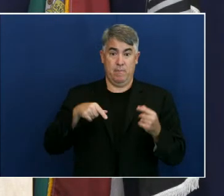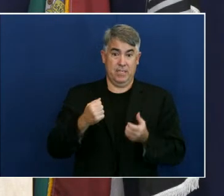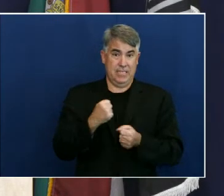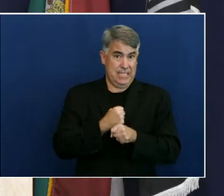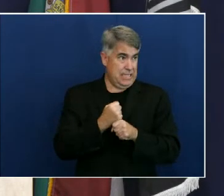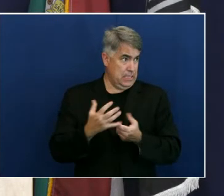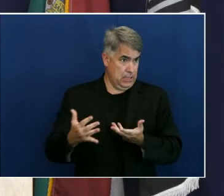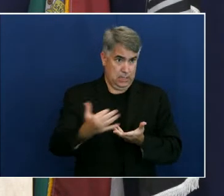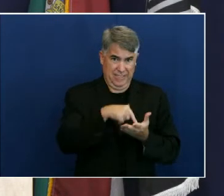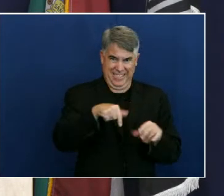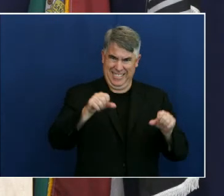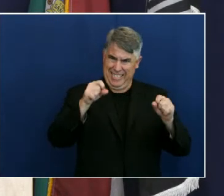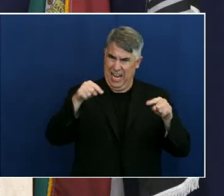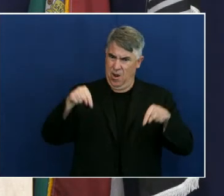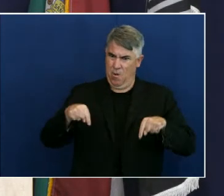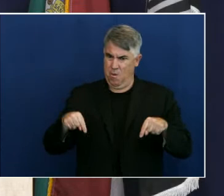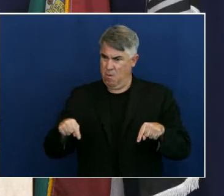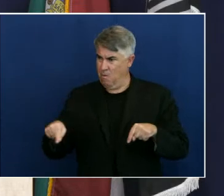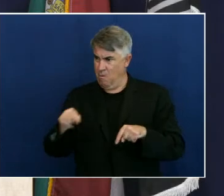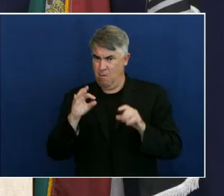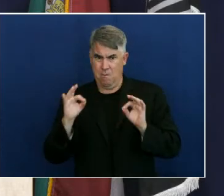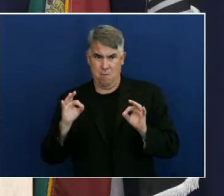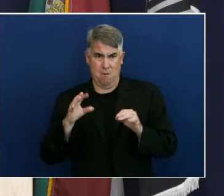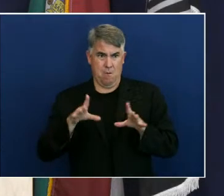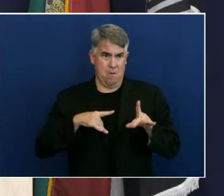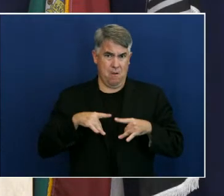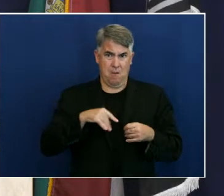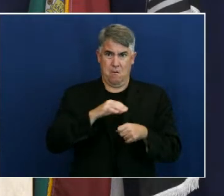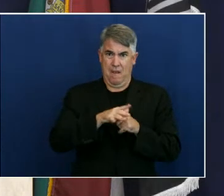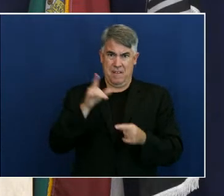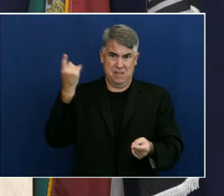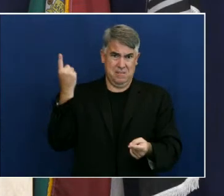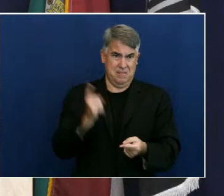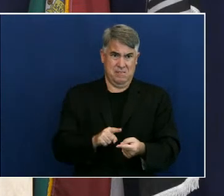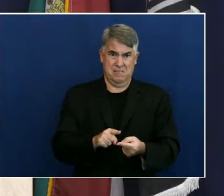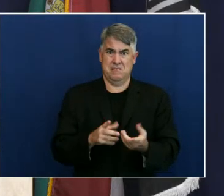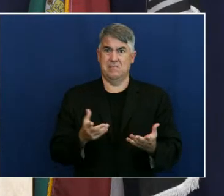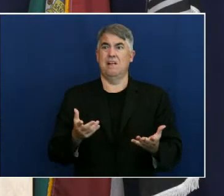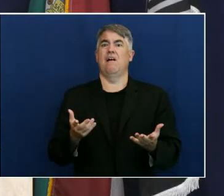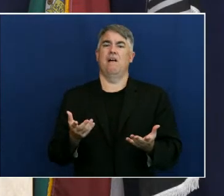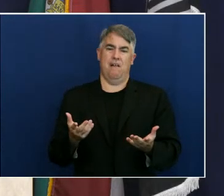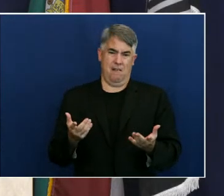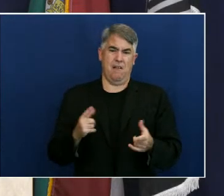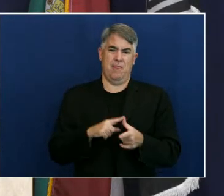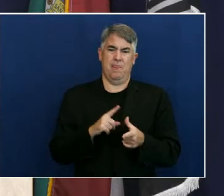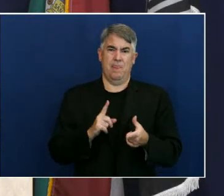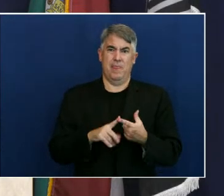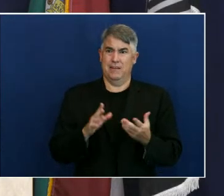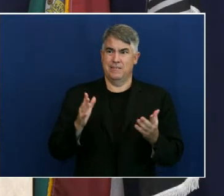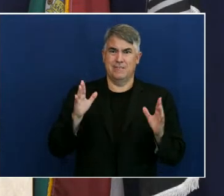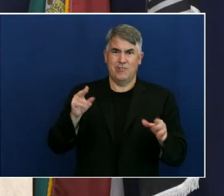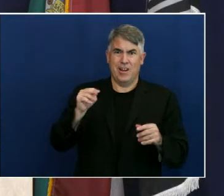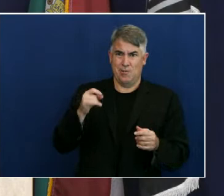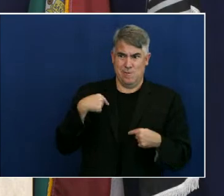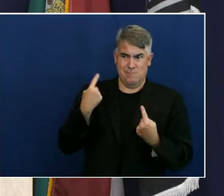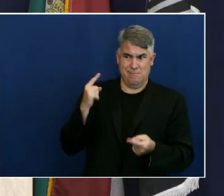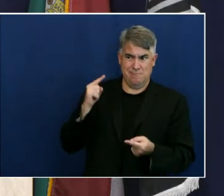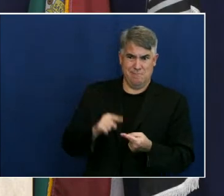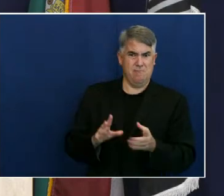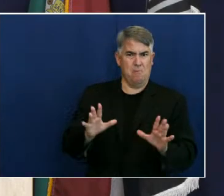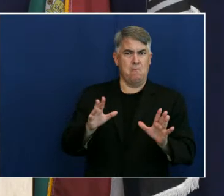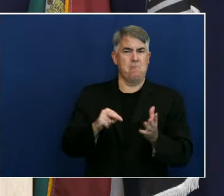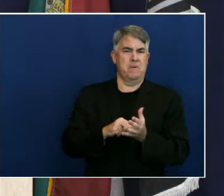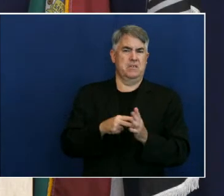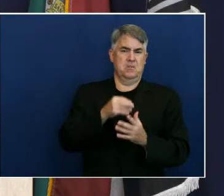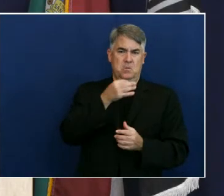surrounding transmissibility of the virus and what's happening and where we are. But I think in general, it's encouraging that we can see a light at the end of the tunnel and